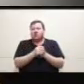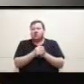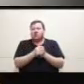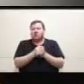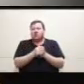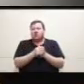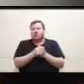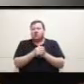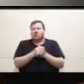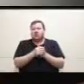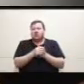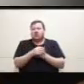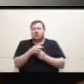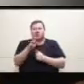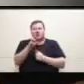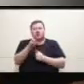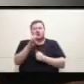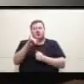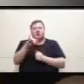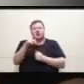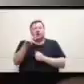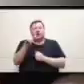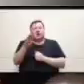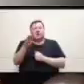Honorable Member.